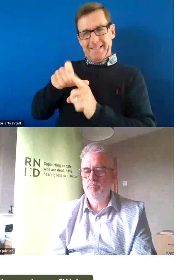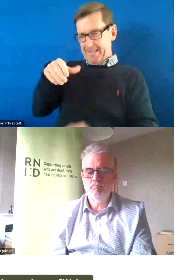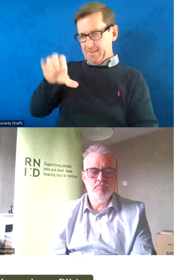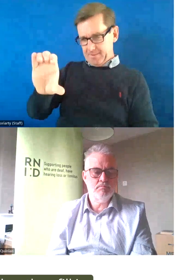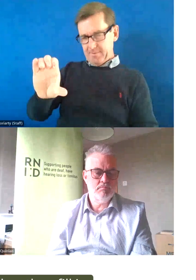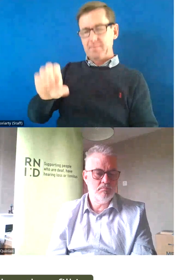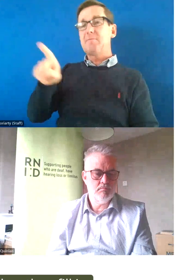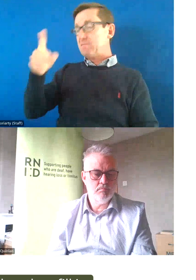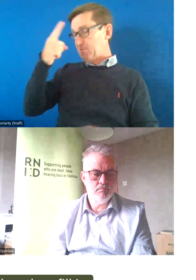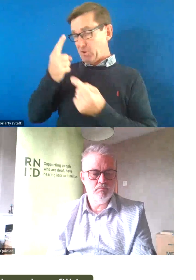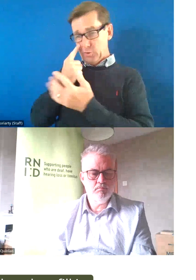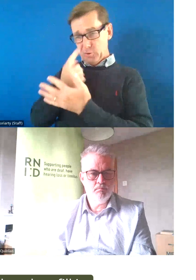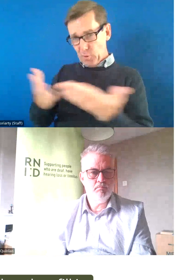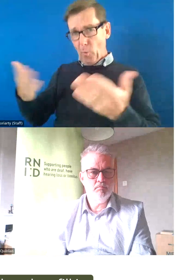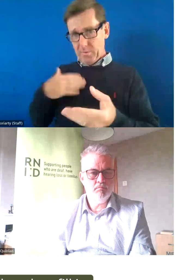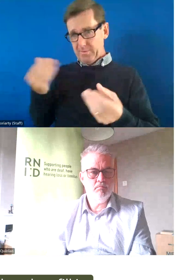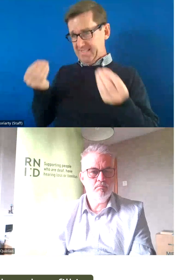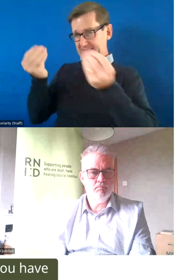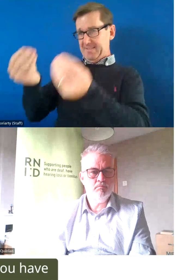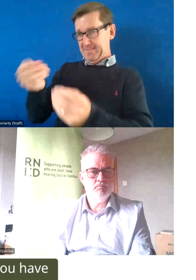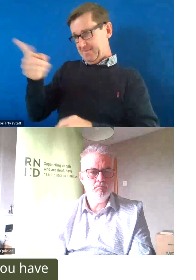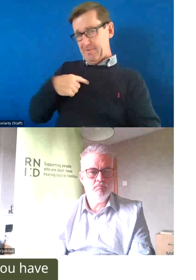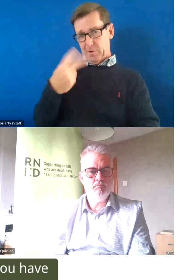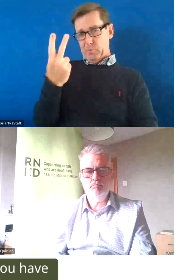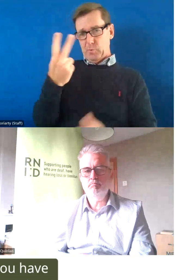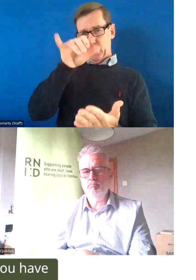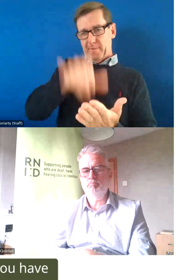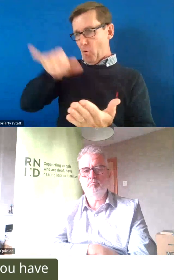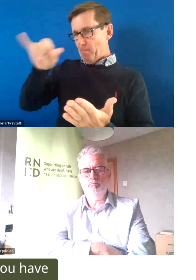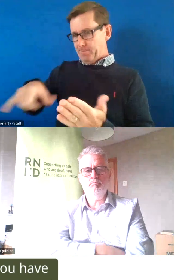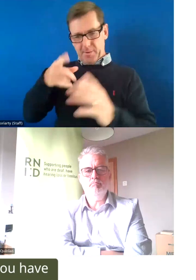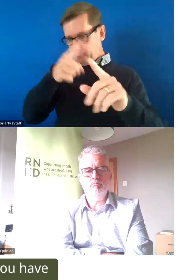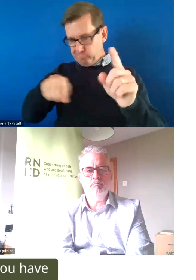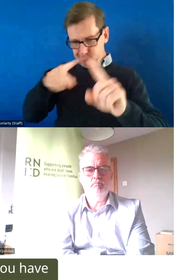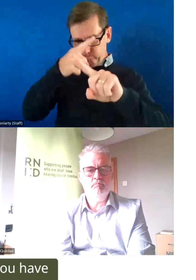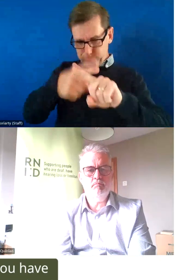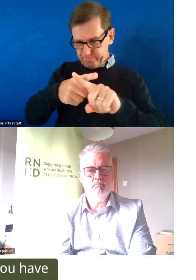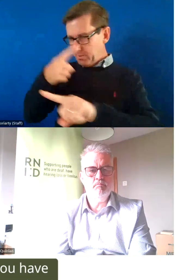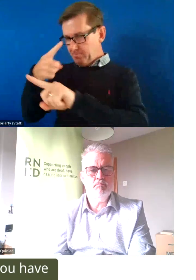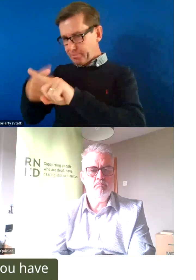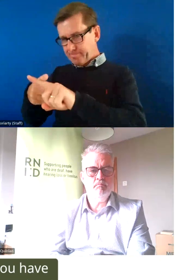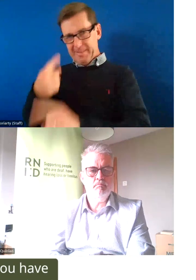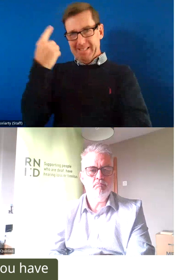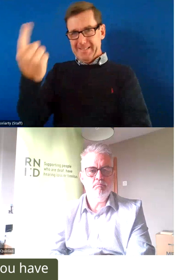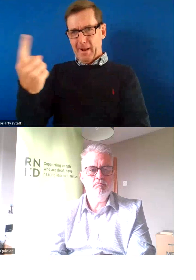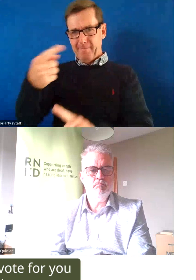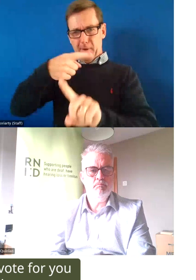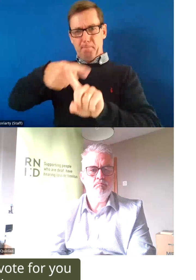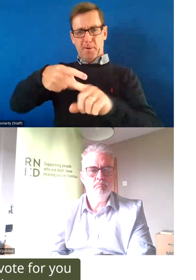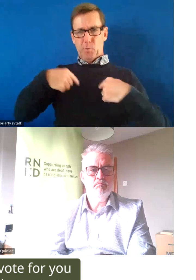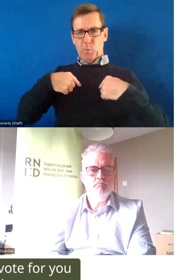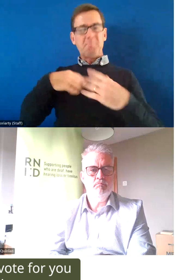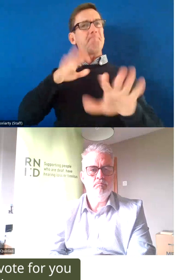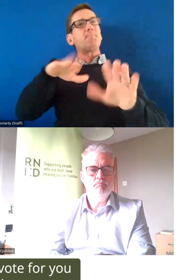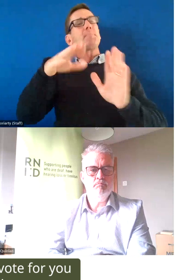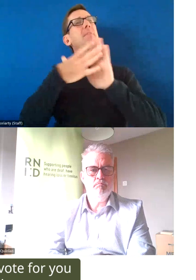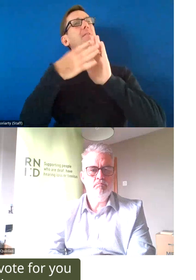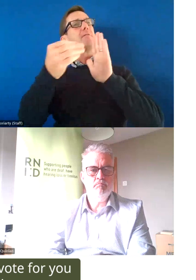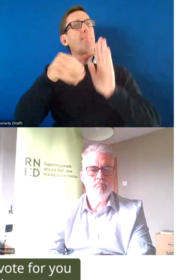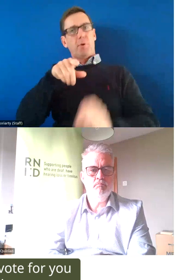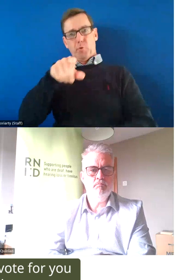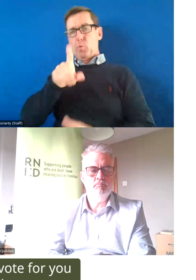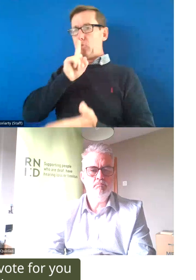your name that you then fill in. But let's say you have someone that you trust that you want to vote for you, but they